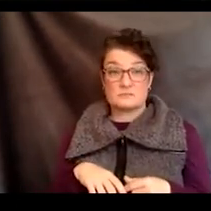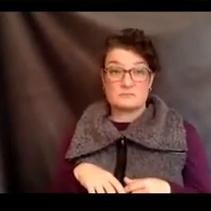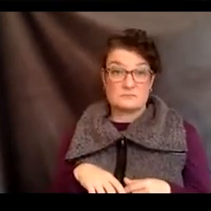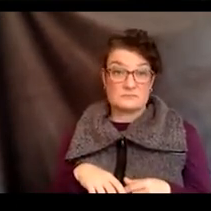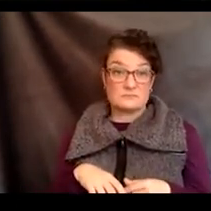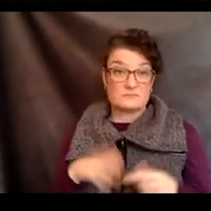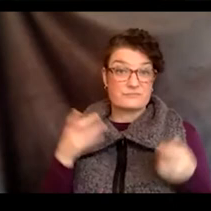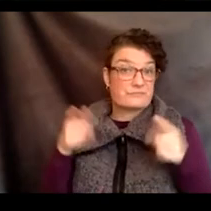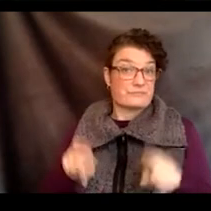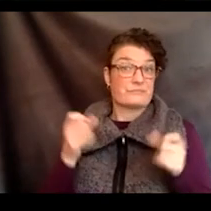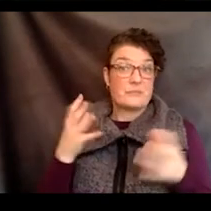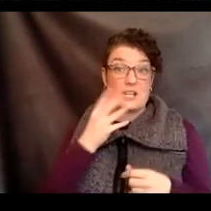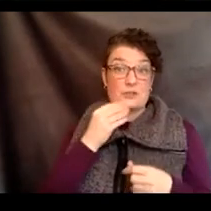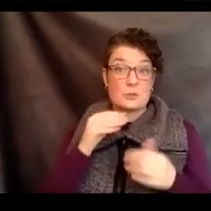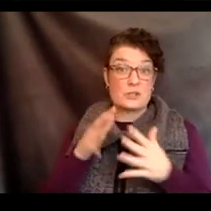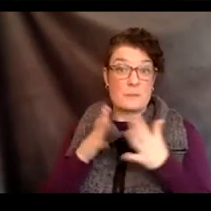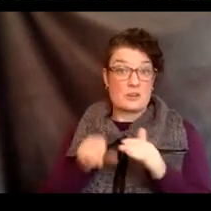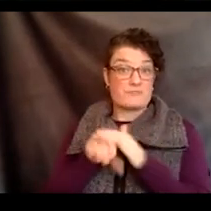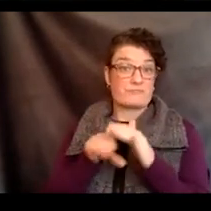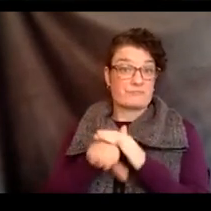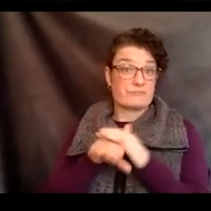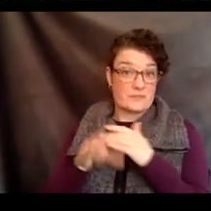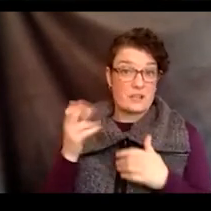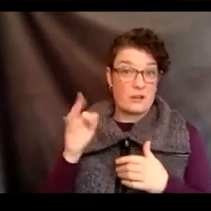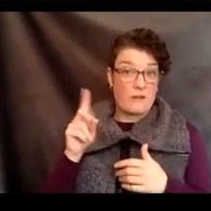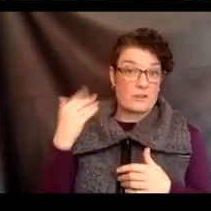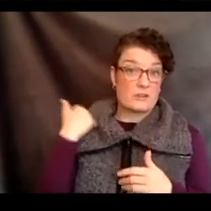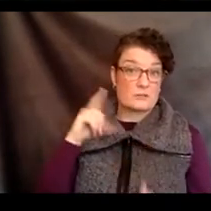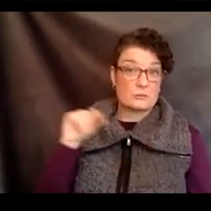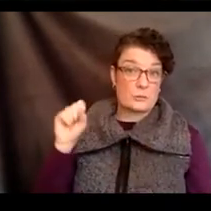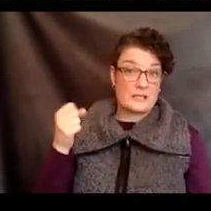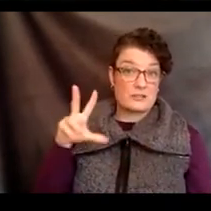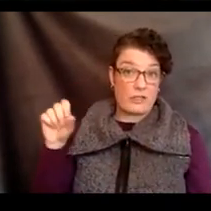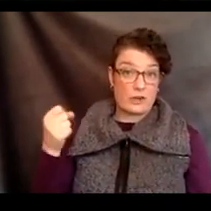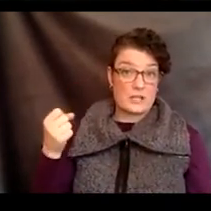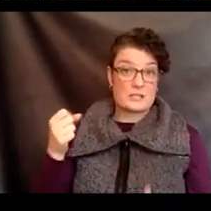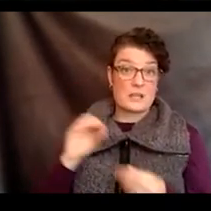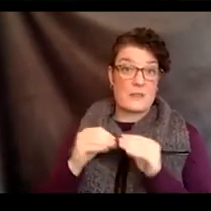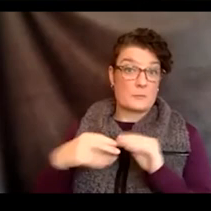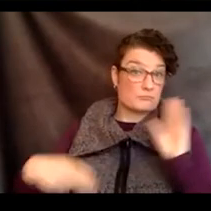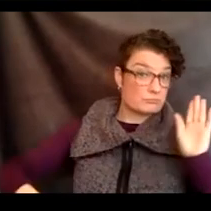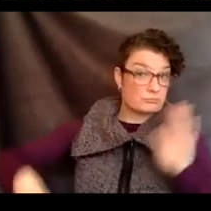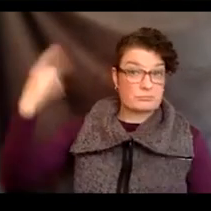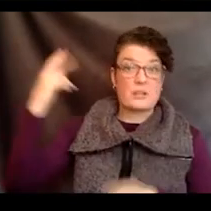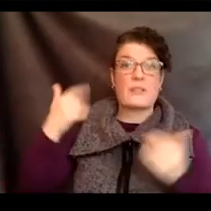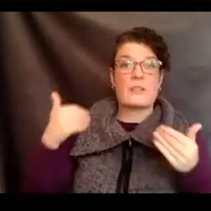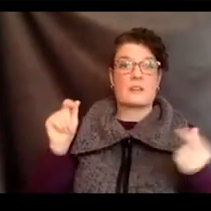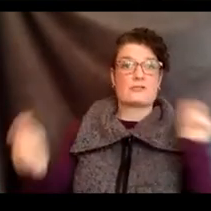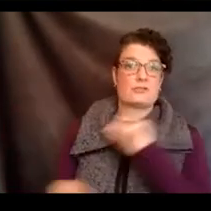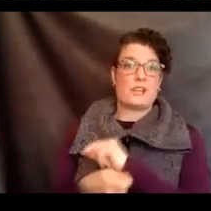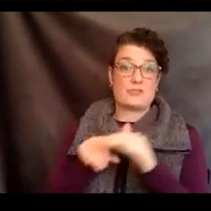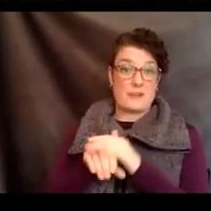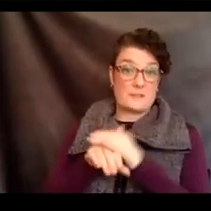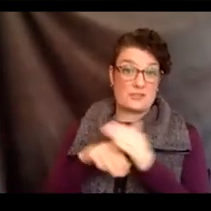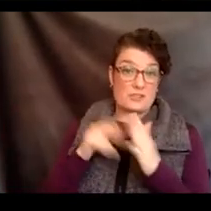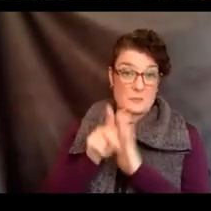as it turned out, Jewish Americans were being admitted into Harvard back in the 20s and 30s, and the numbers were getting so high that they changed admissions policy